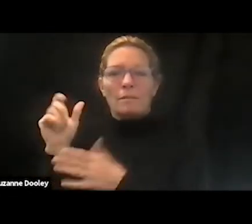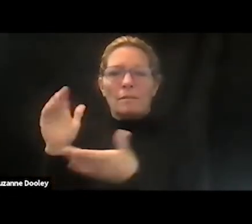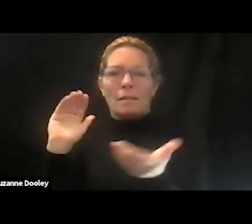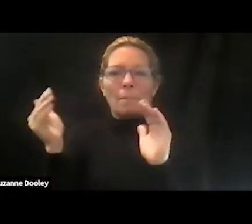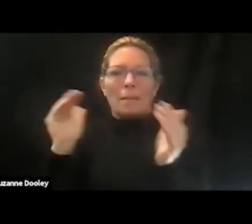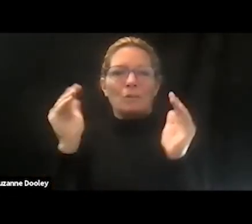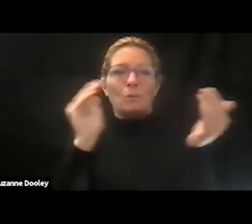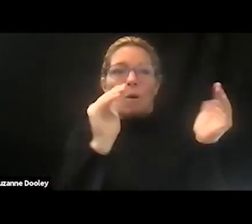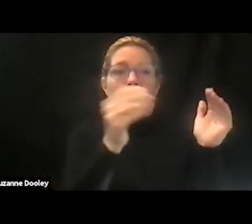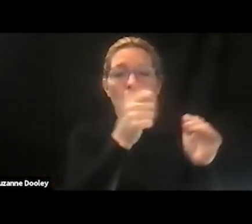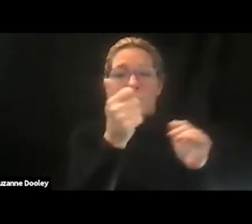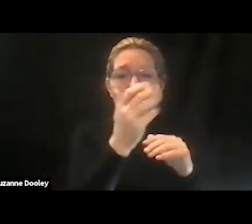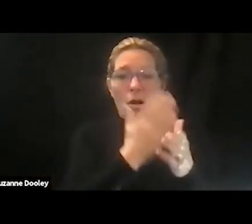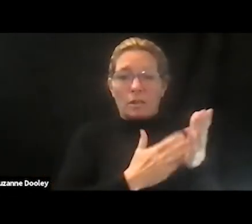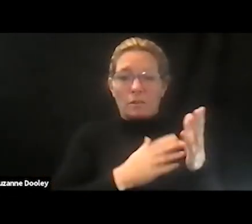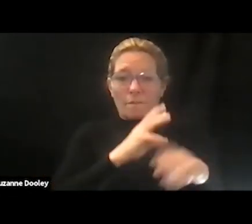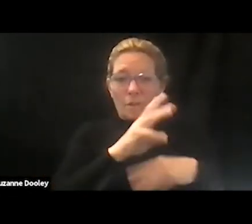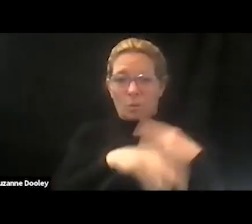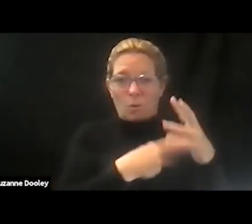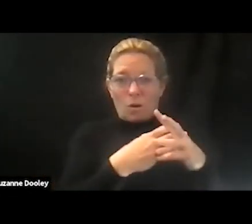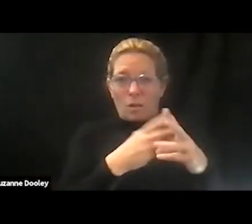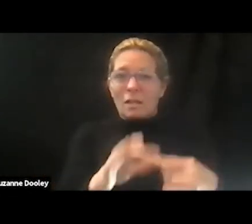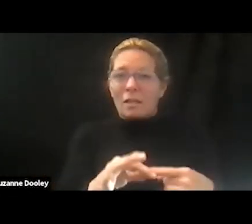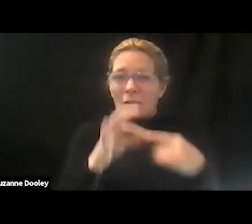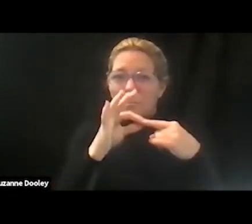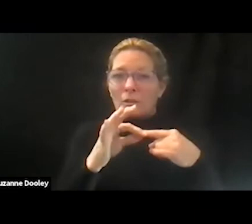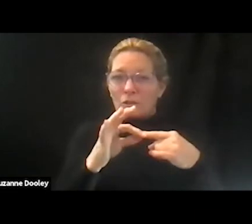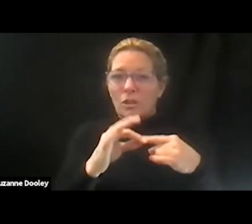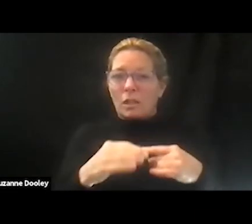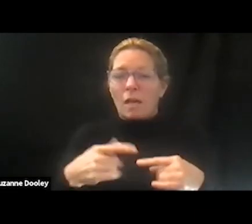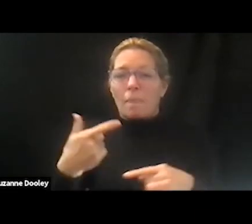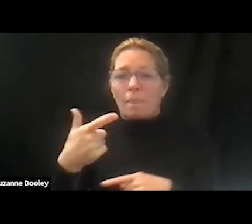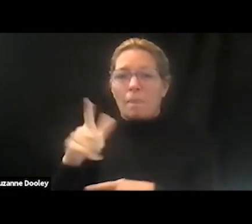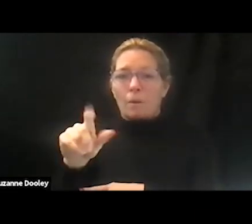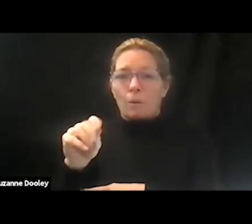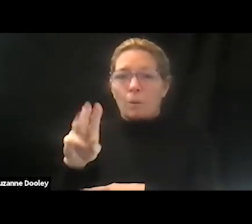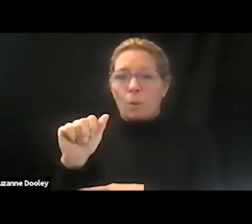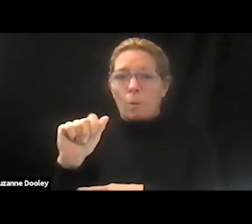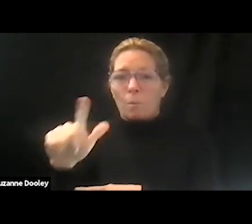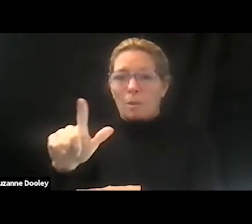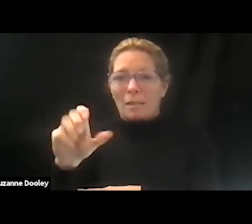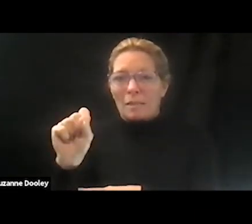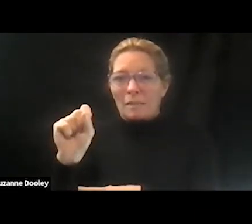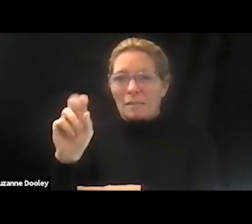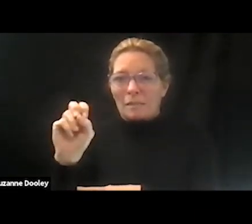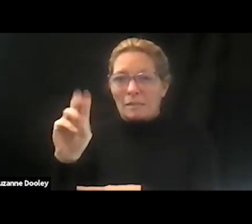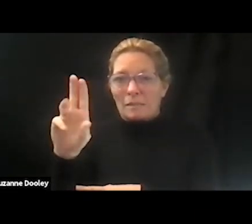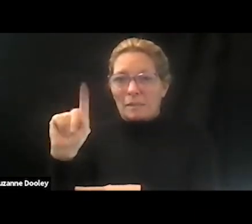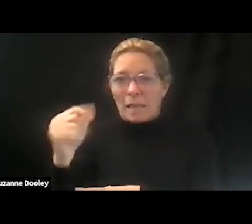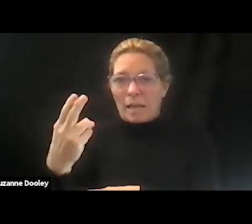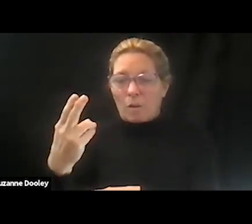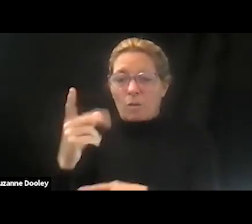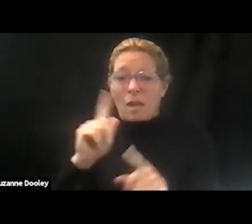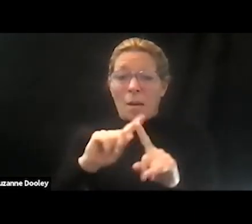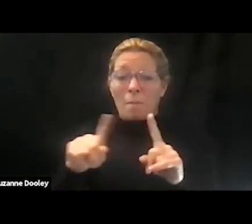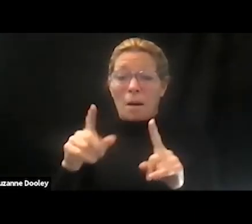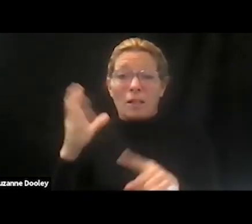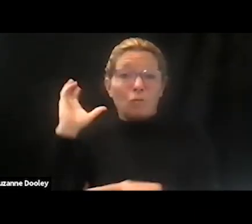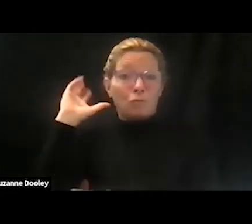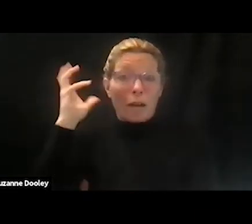parts of the world, especially in the global South. But that's a really powerful tool that Indigenous peoples use to